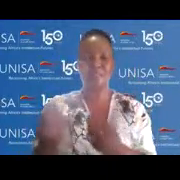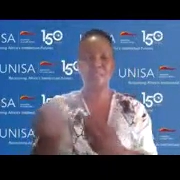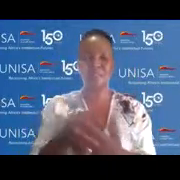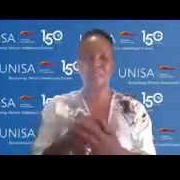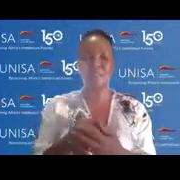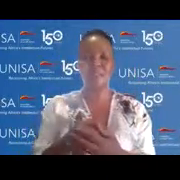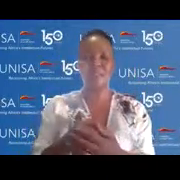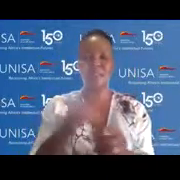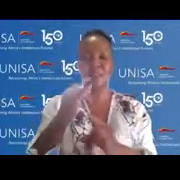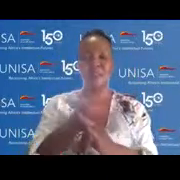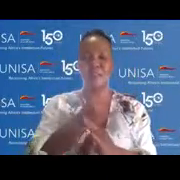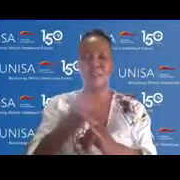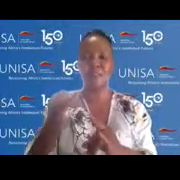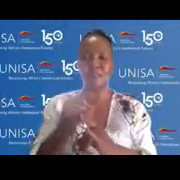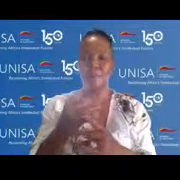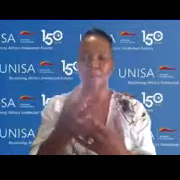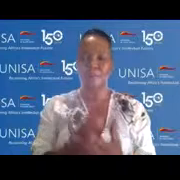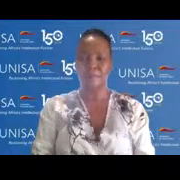Lwazi.